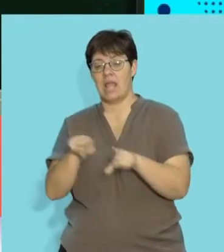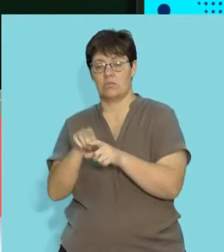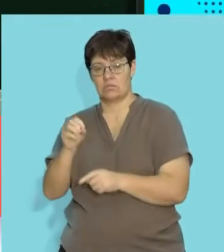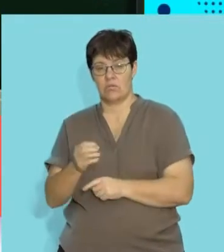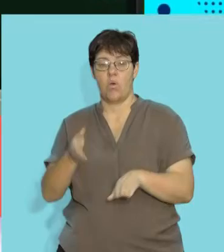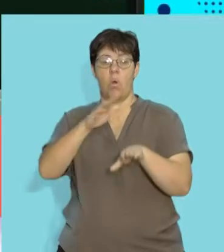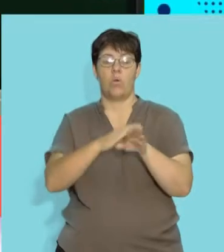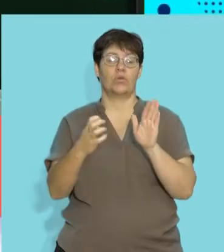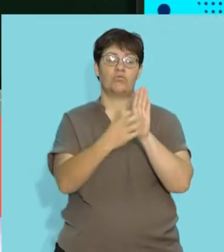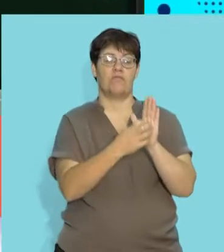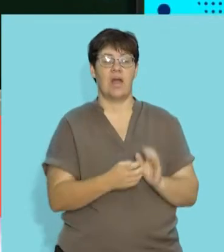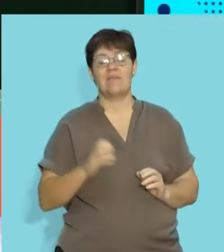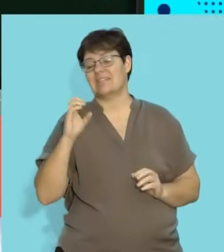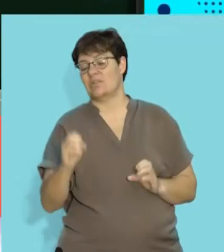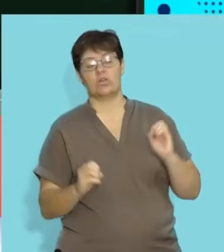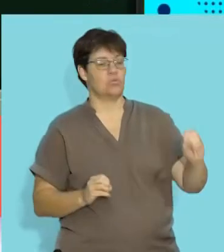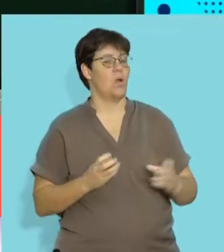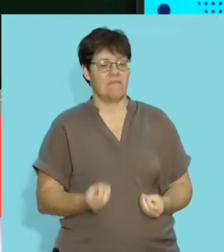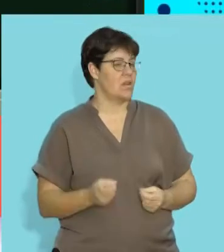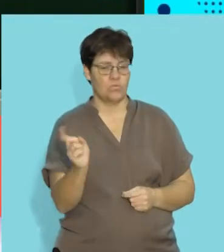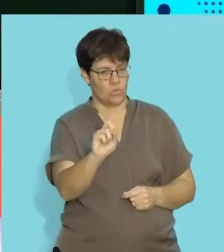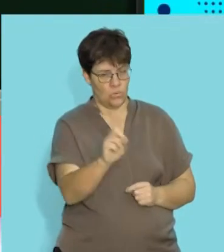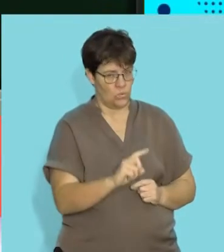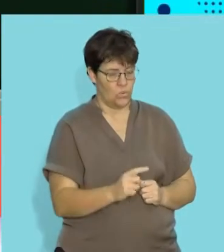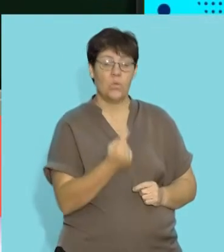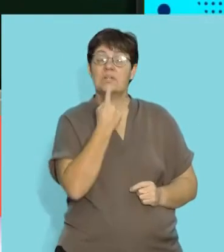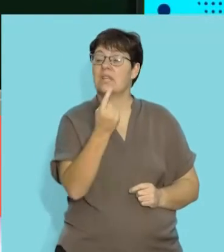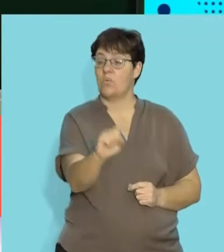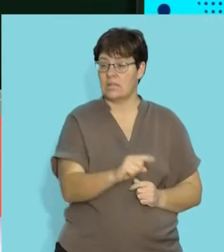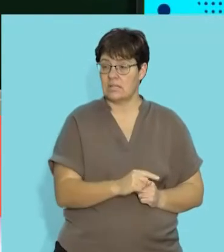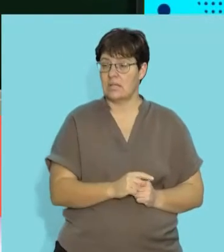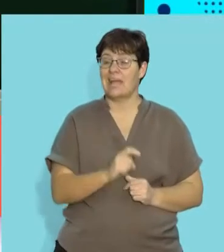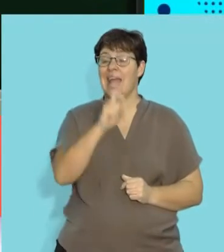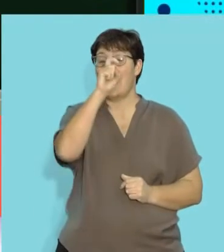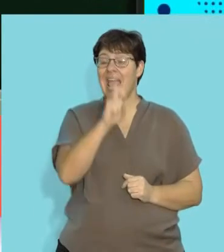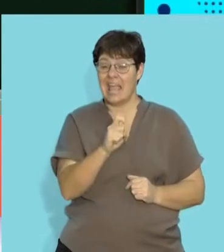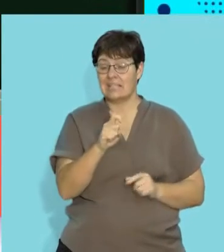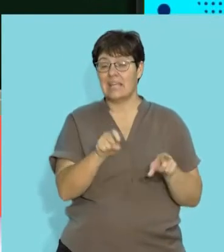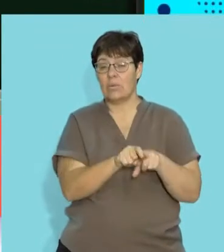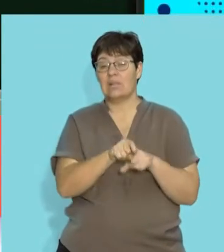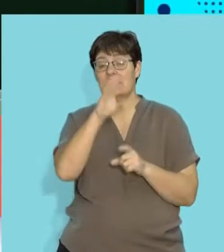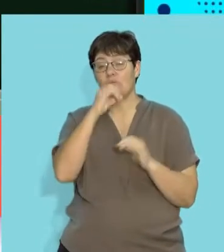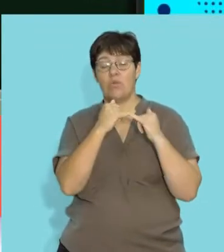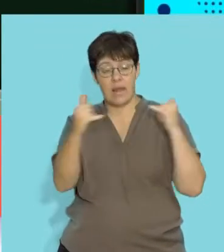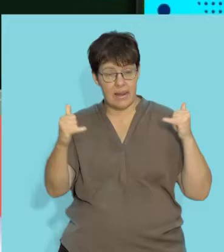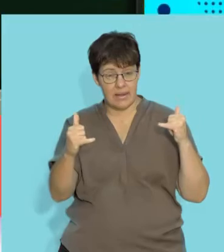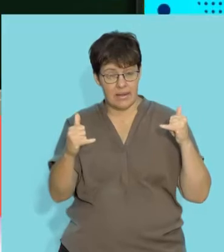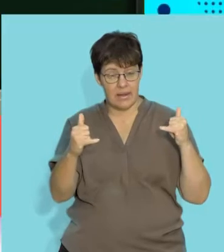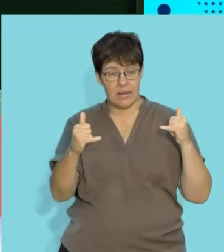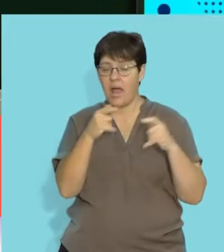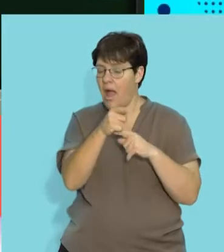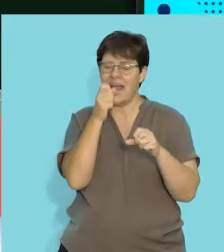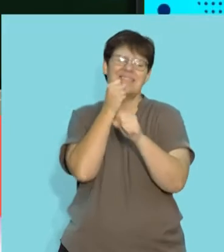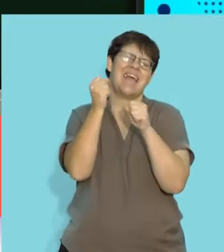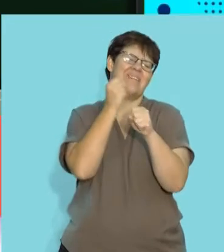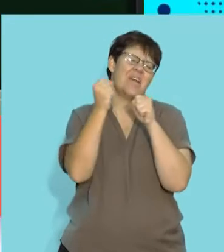equal to 0, you are saying on the graph there is 0 and 0. No. You are simply saying the x equal to 0 line,